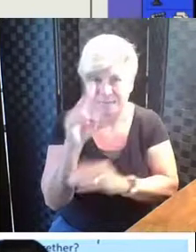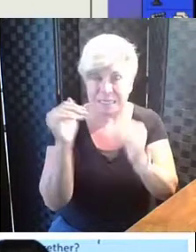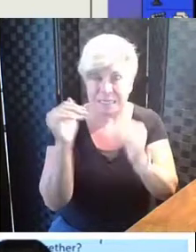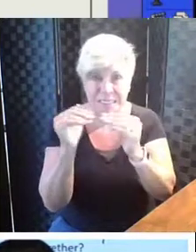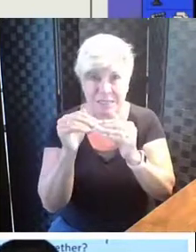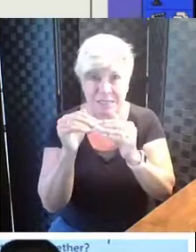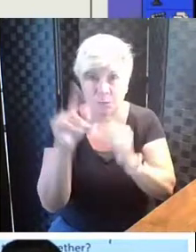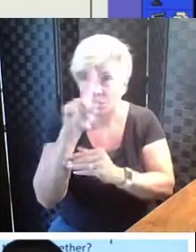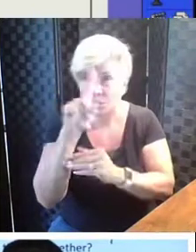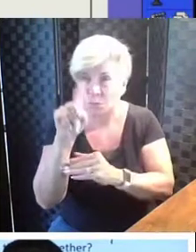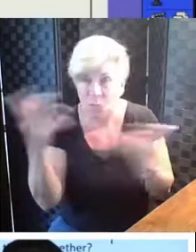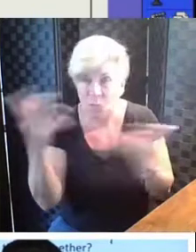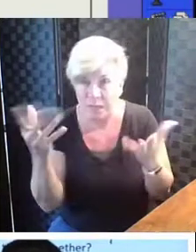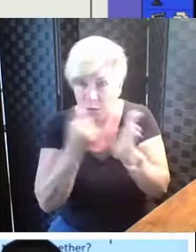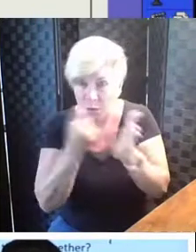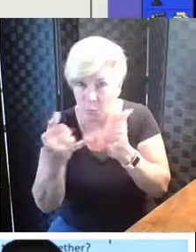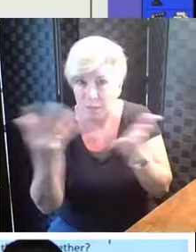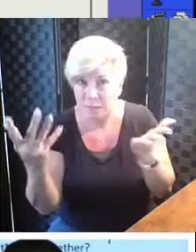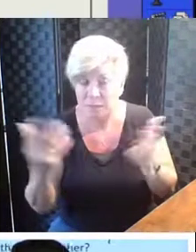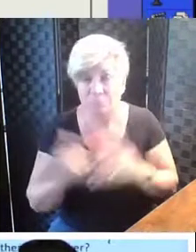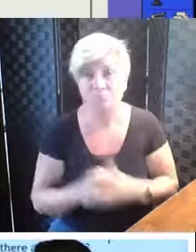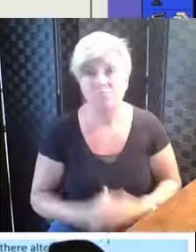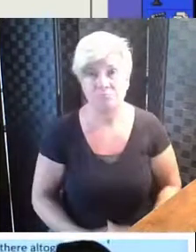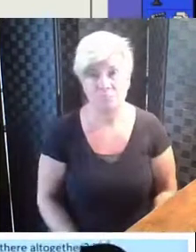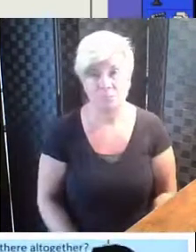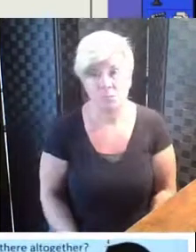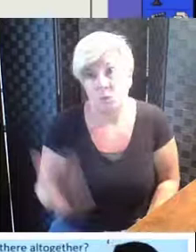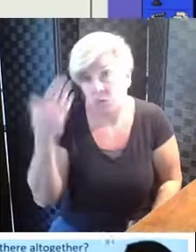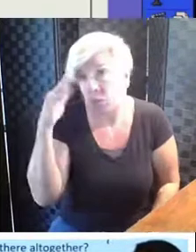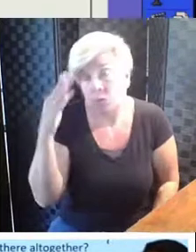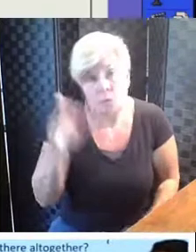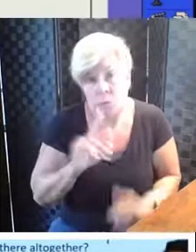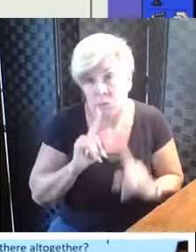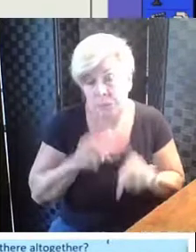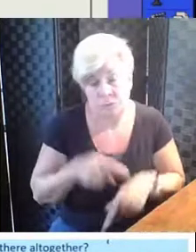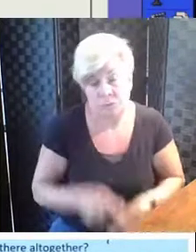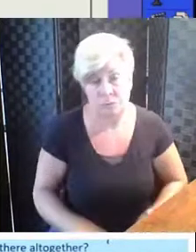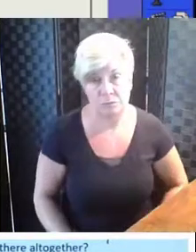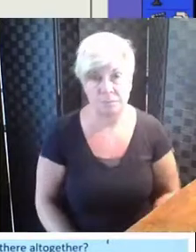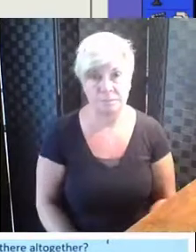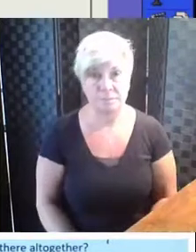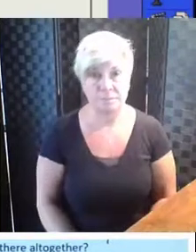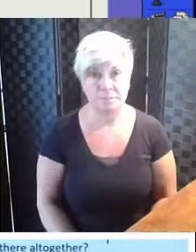7, and that would equal question mark. We don't know what that equals yet.